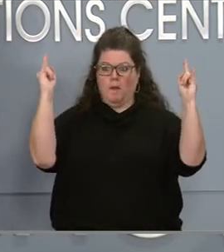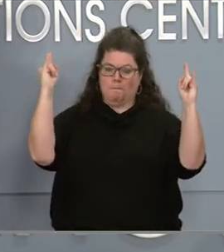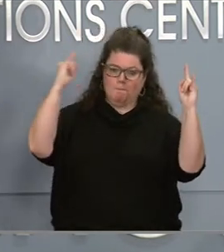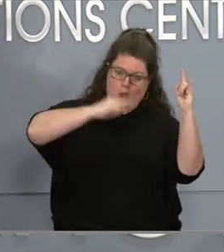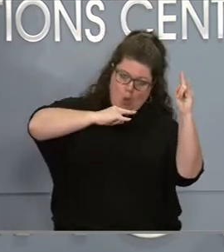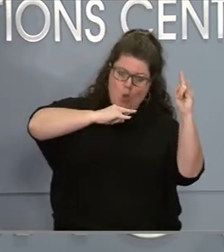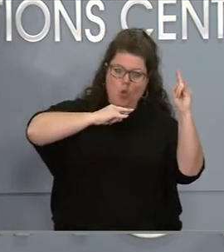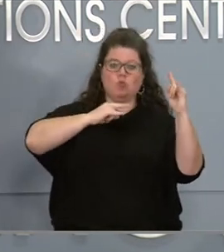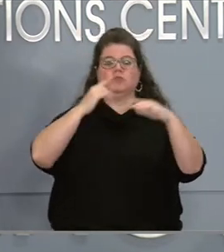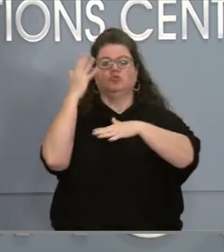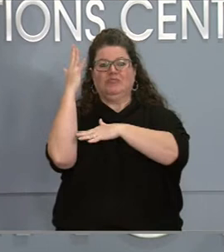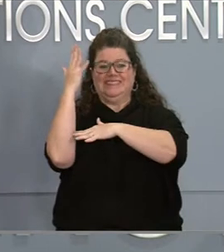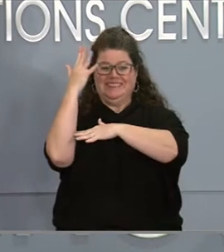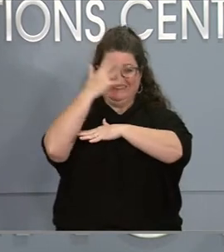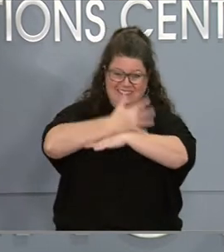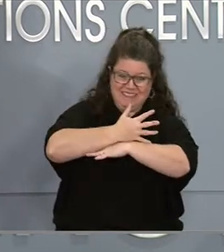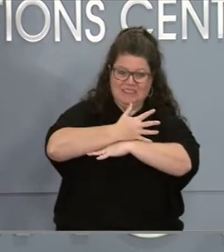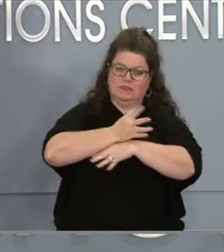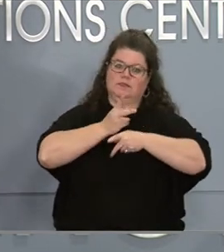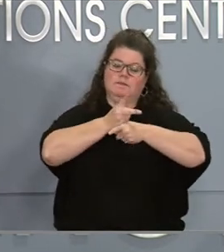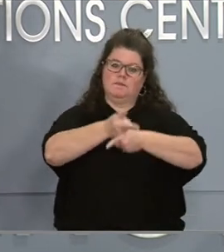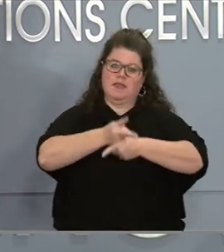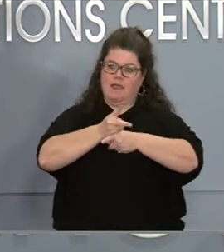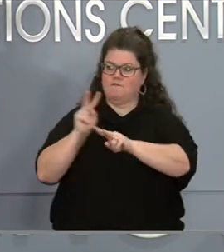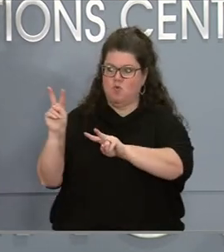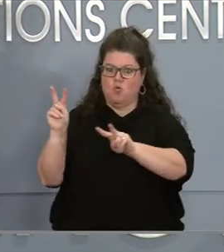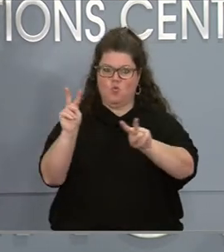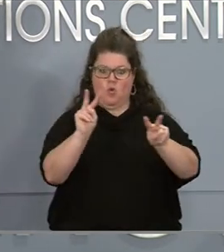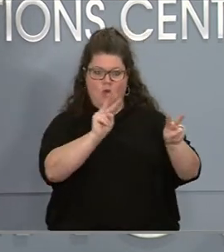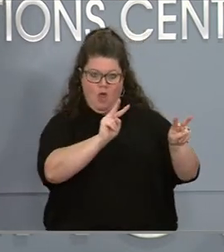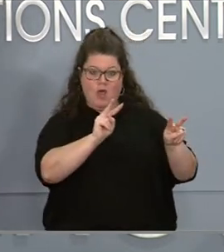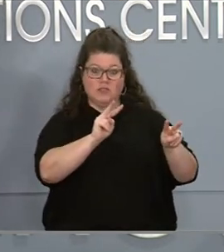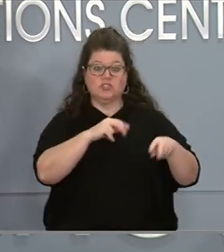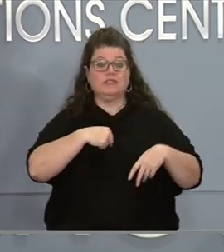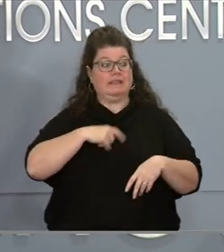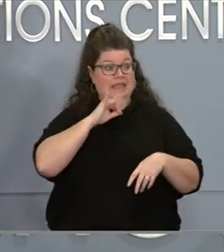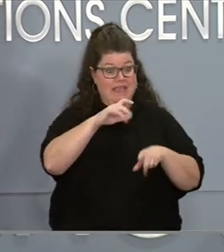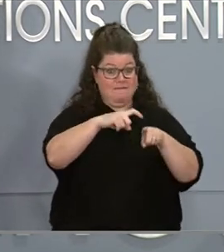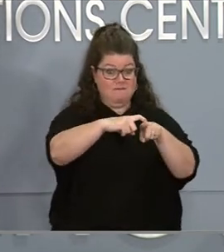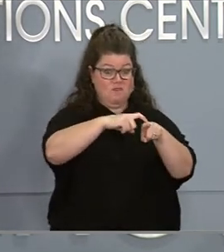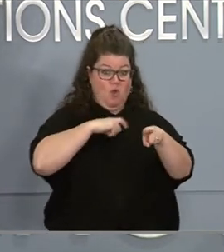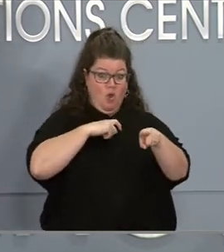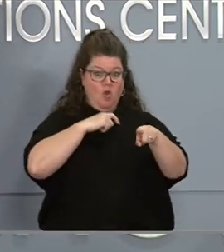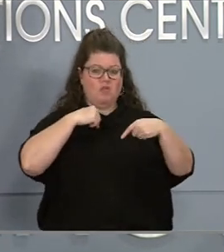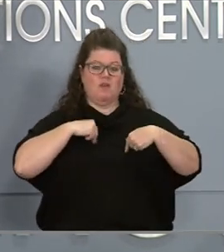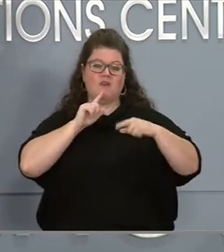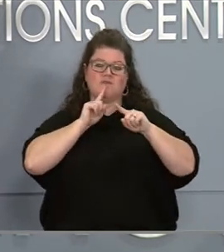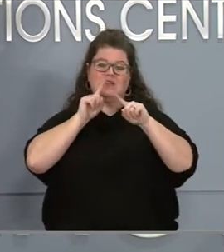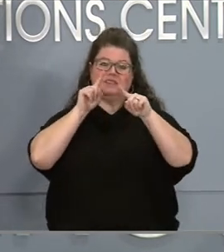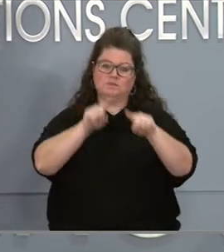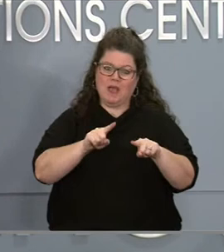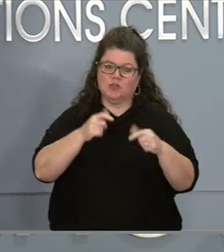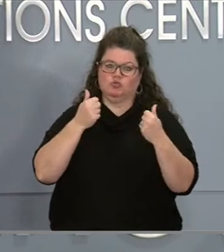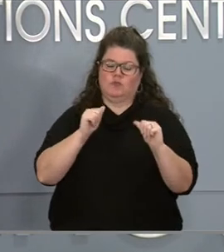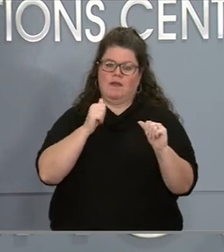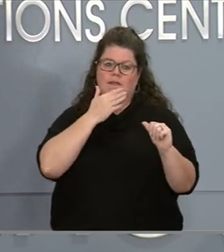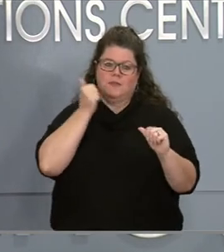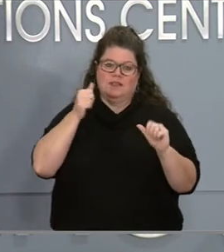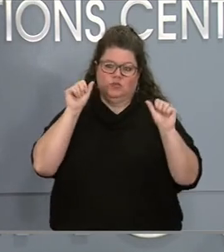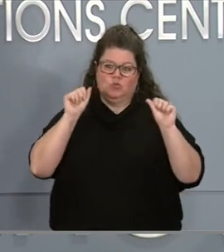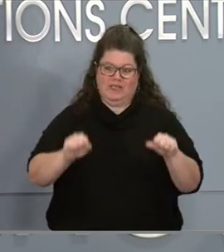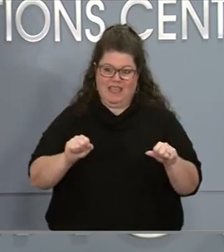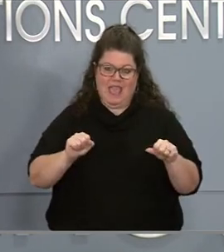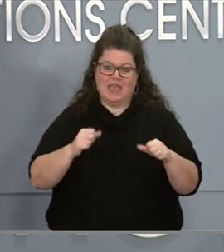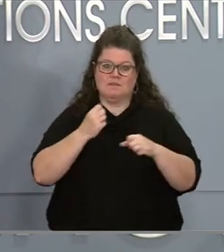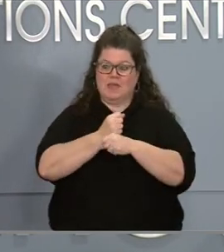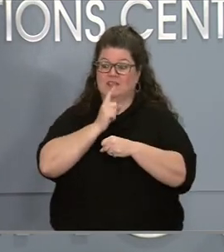responders are making every effort to respond to calls for service as fast as we can while keeping their safety in mind as well. If